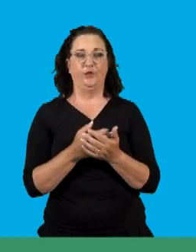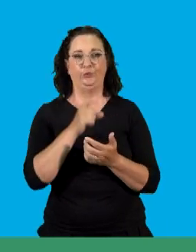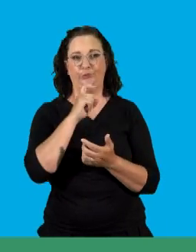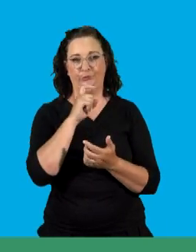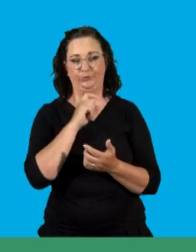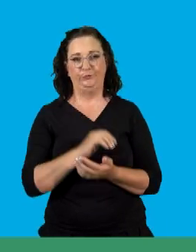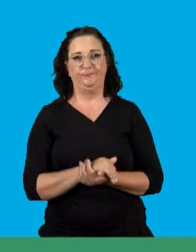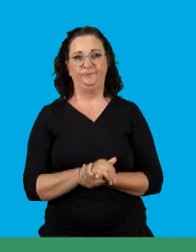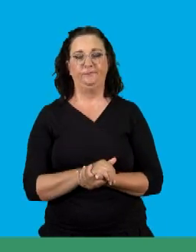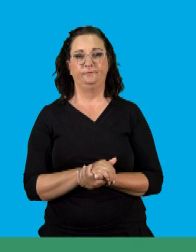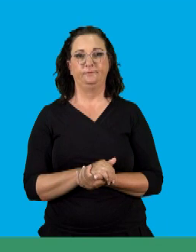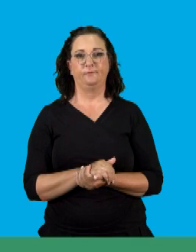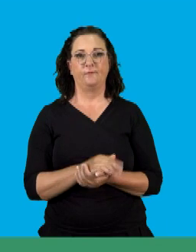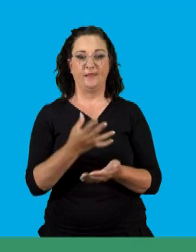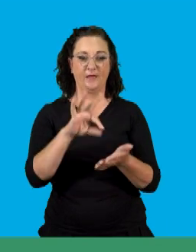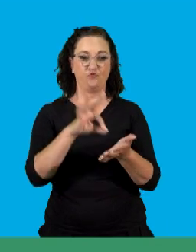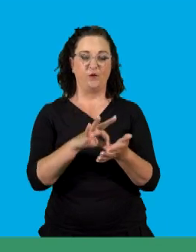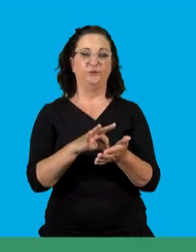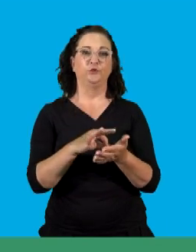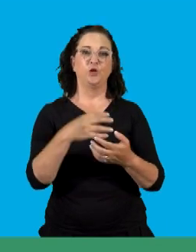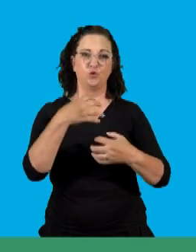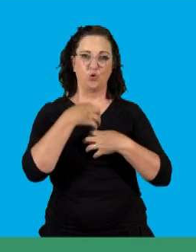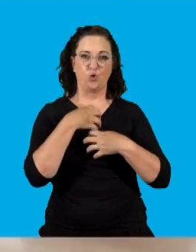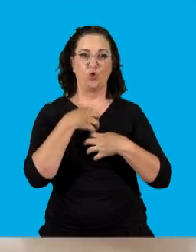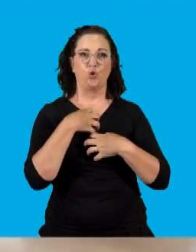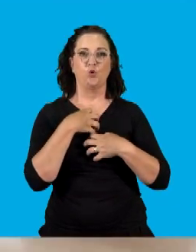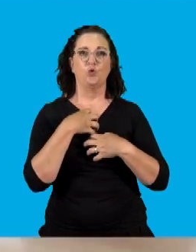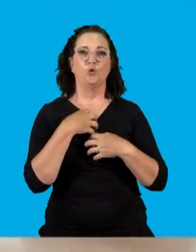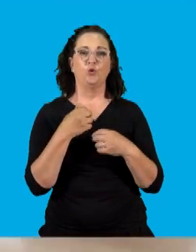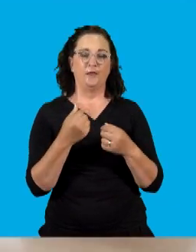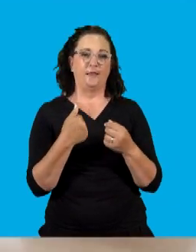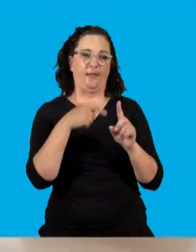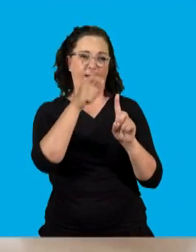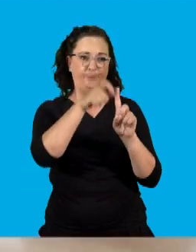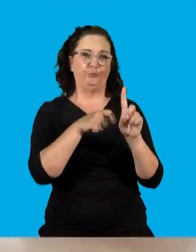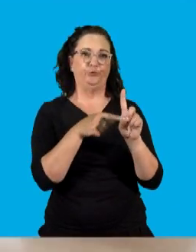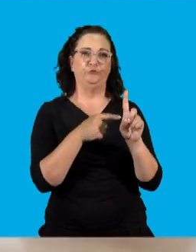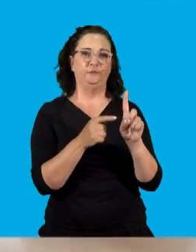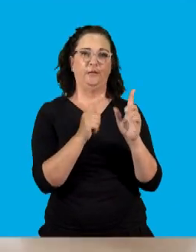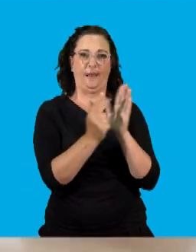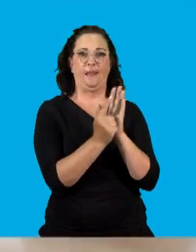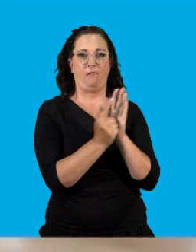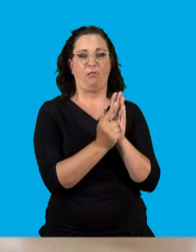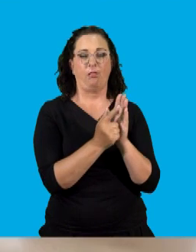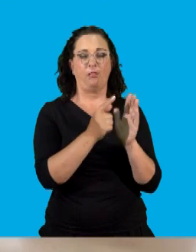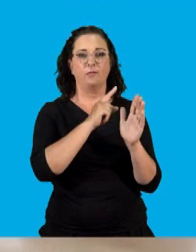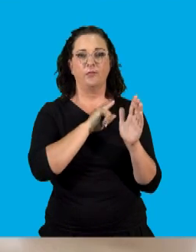private company, since it's registered on its own as a legal person, then it simply means that